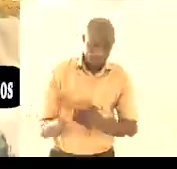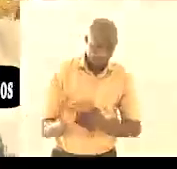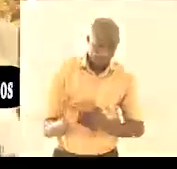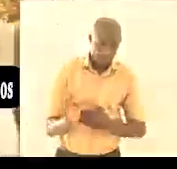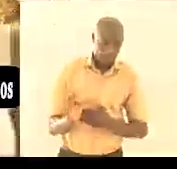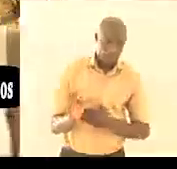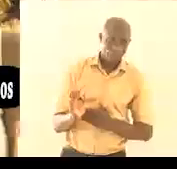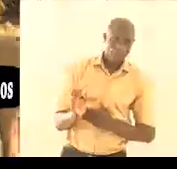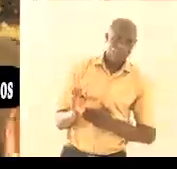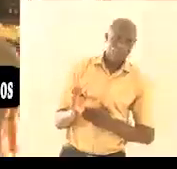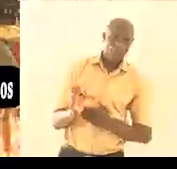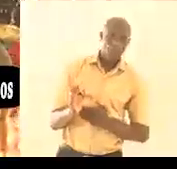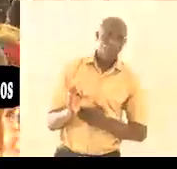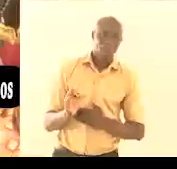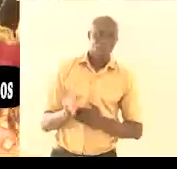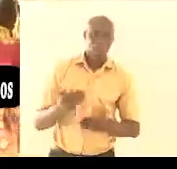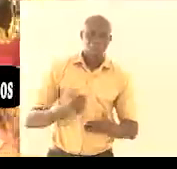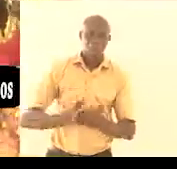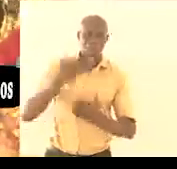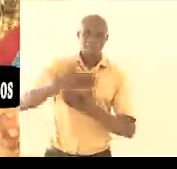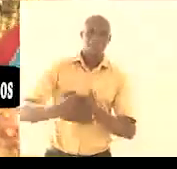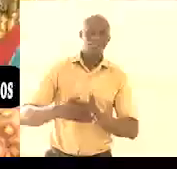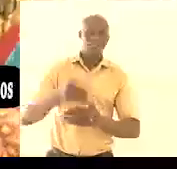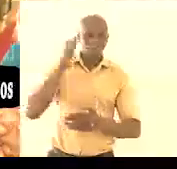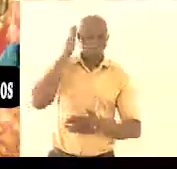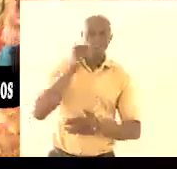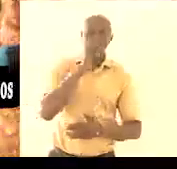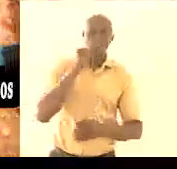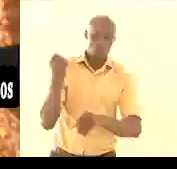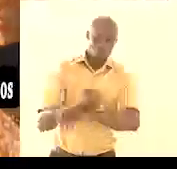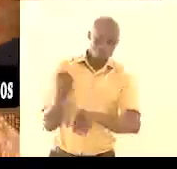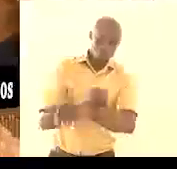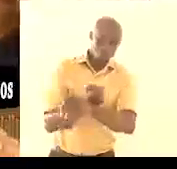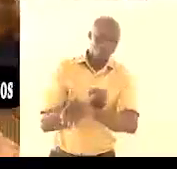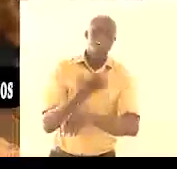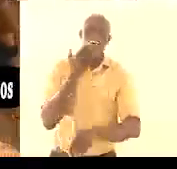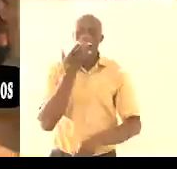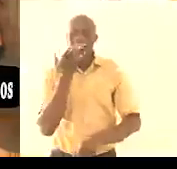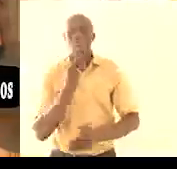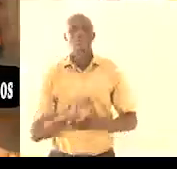After concrete, it will be iron fences.